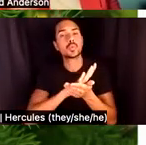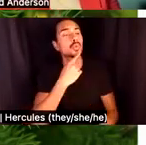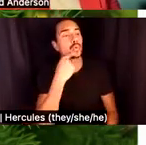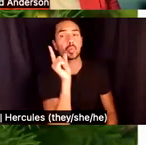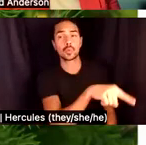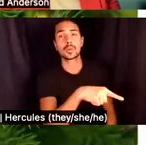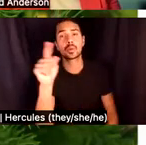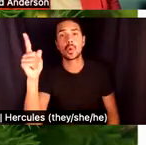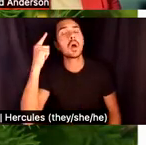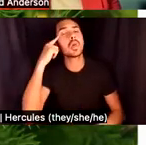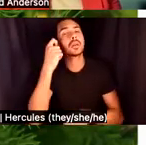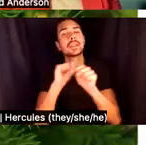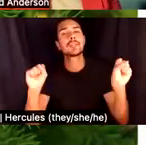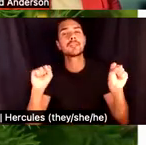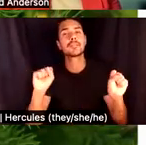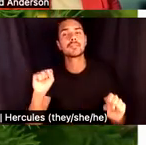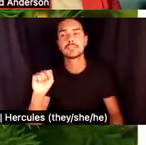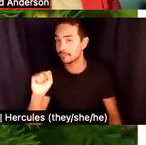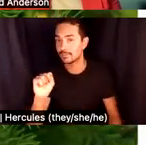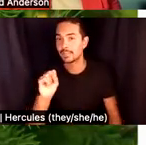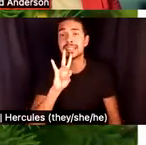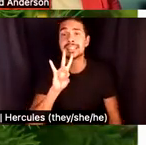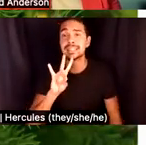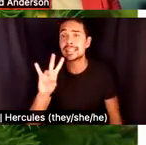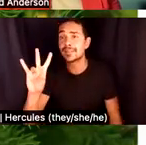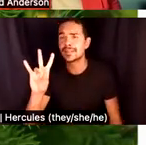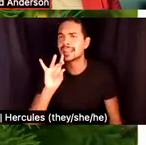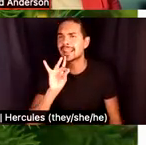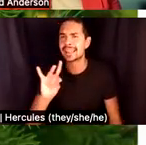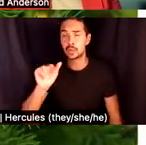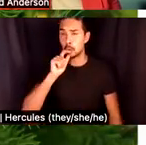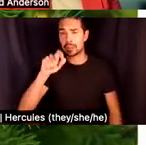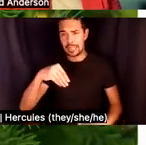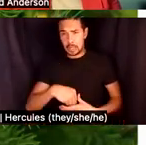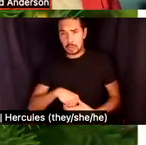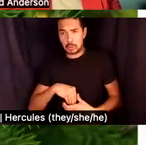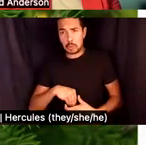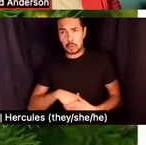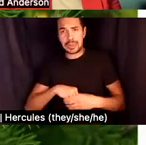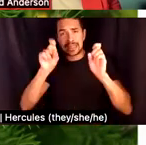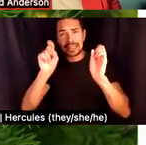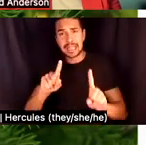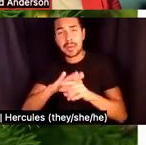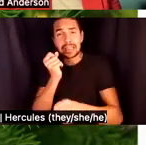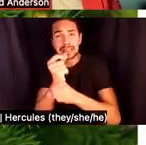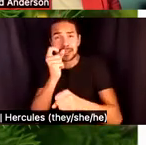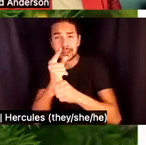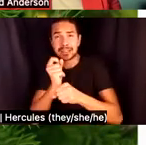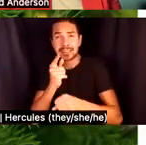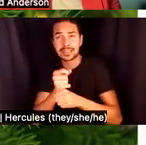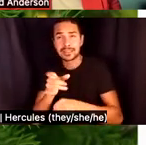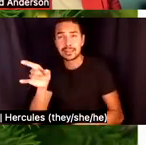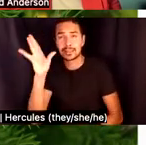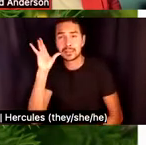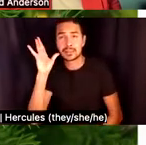not. 7, 8-year-olds don't often need internal exams, let alone on a yearly basis like that. But it was